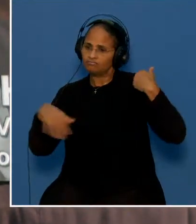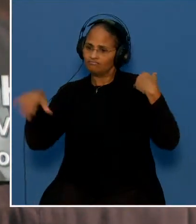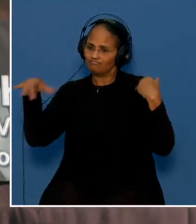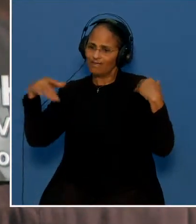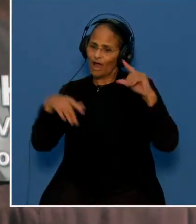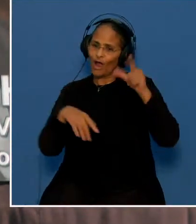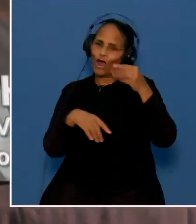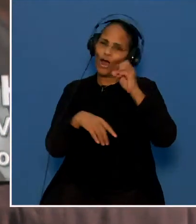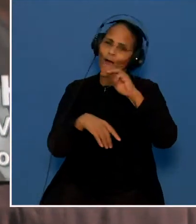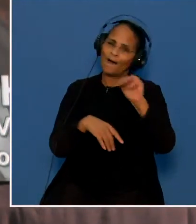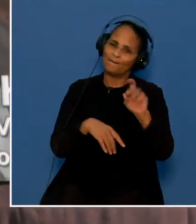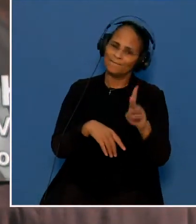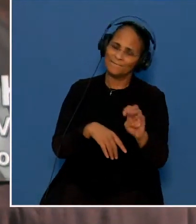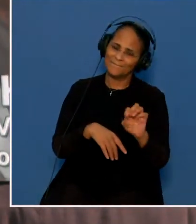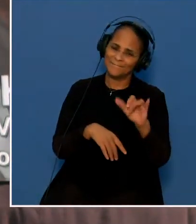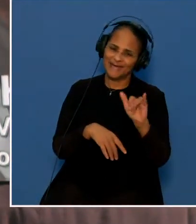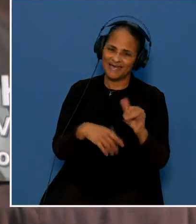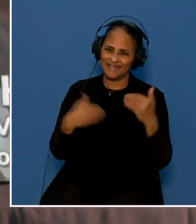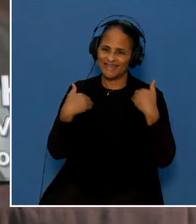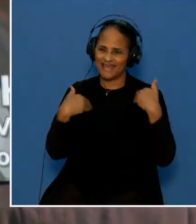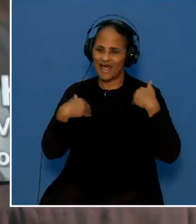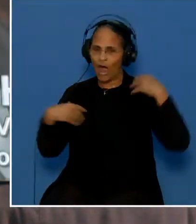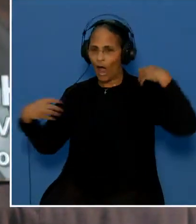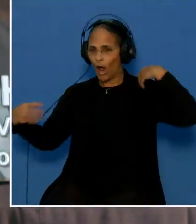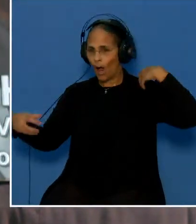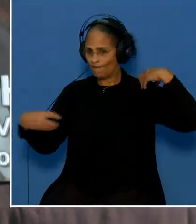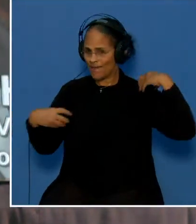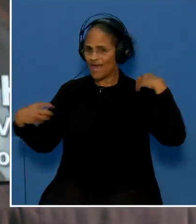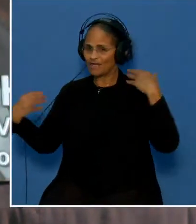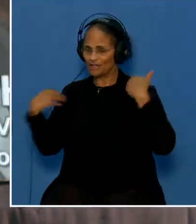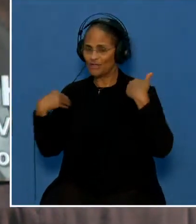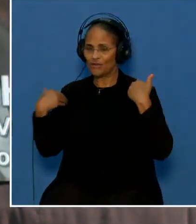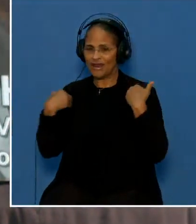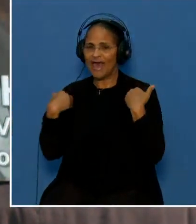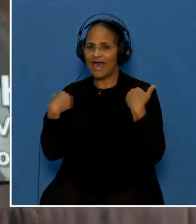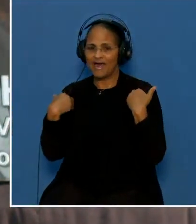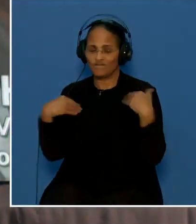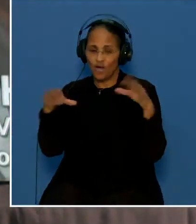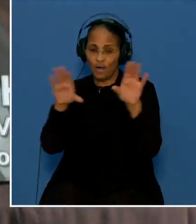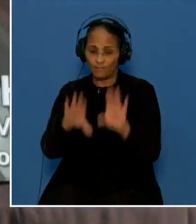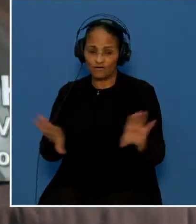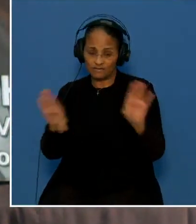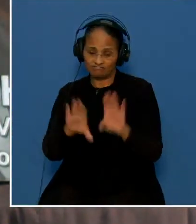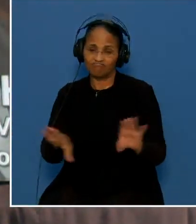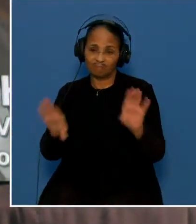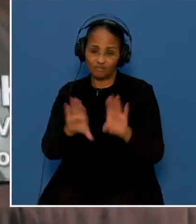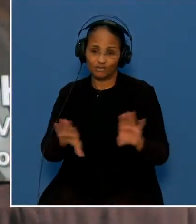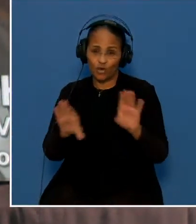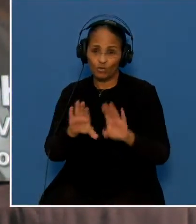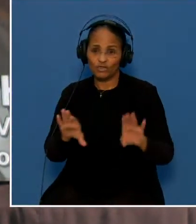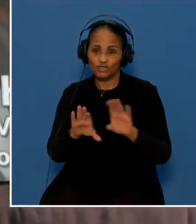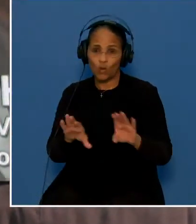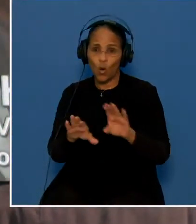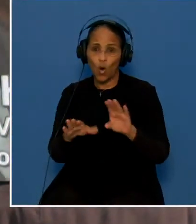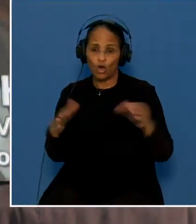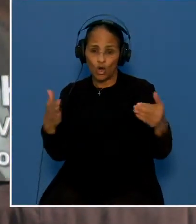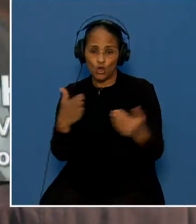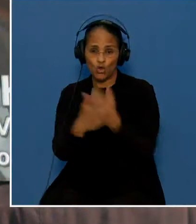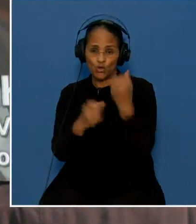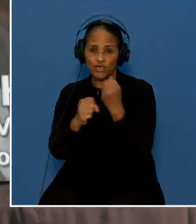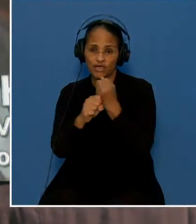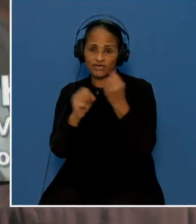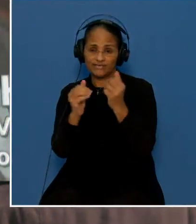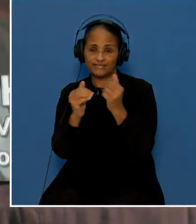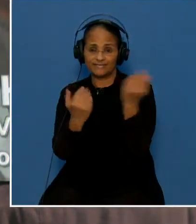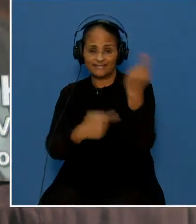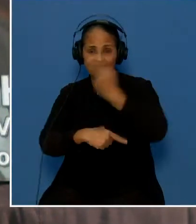modified performances on New Year's Day. The Ministry of National Security assisted in ensuring that specific guidelines were